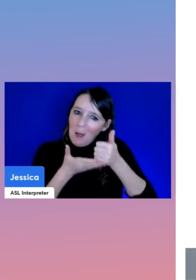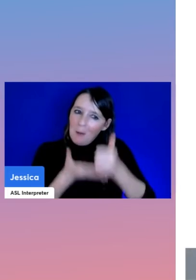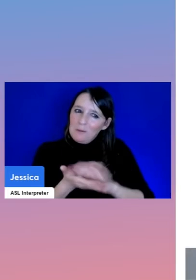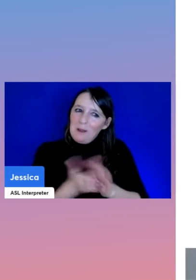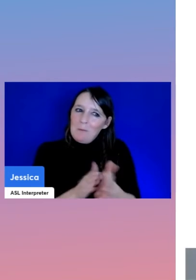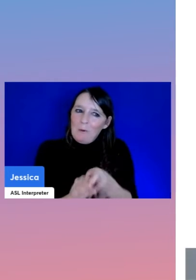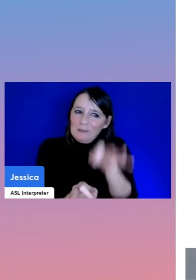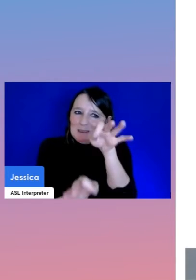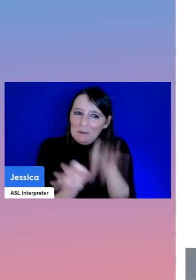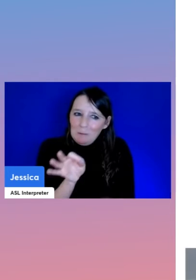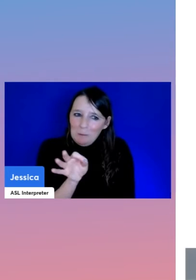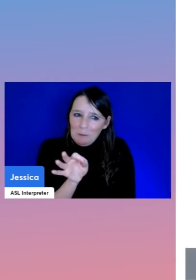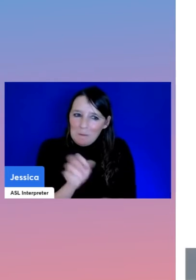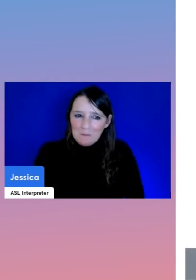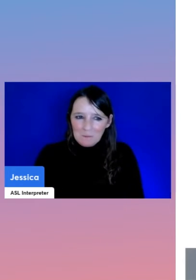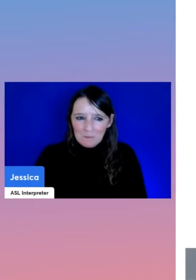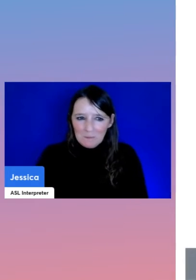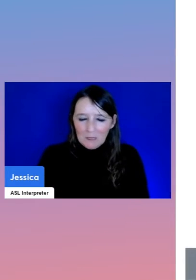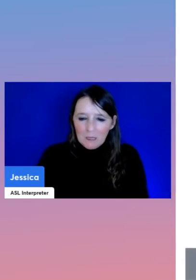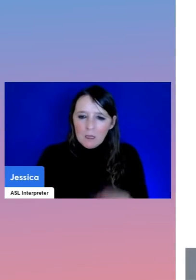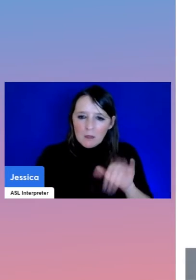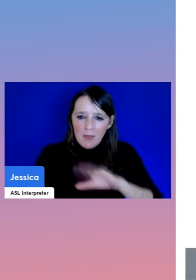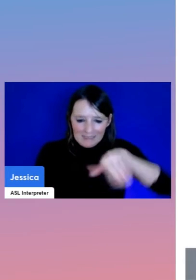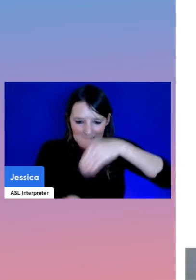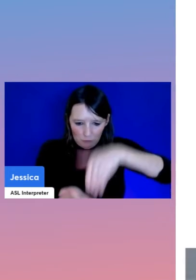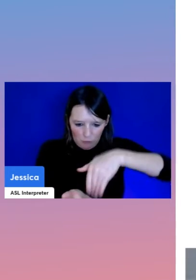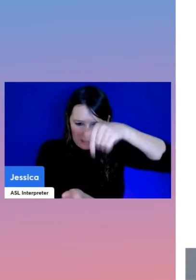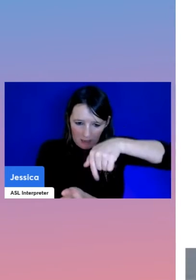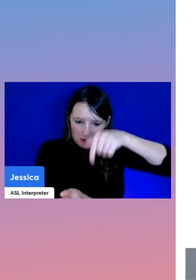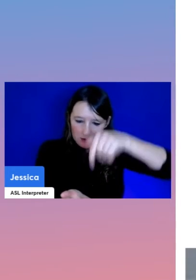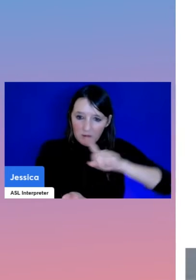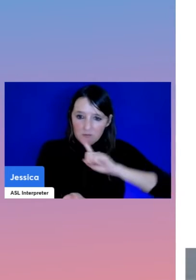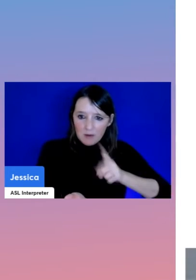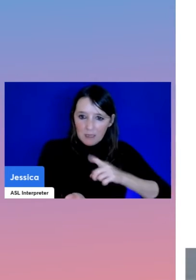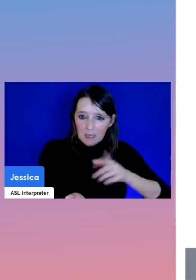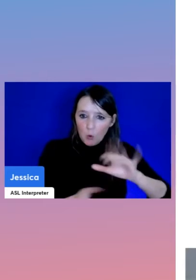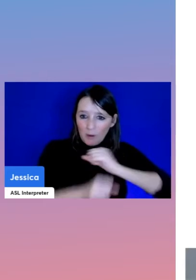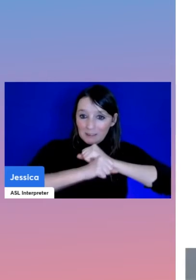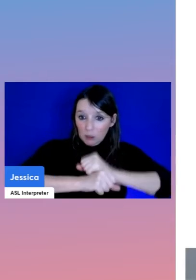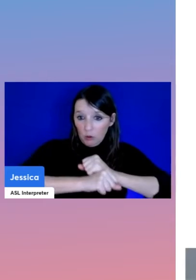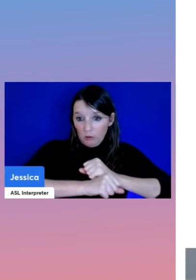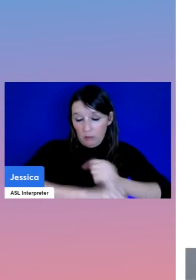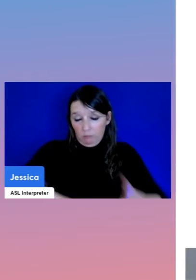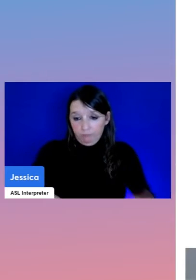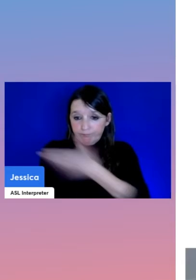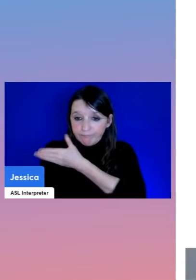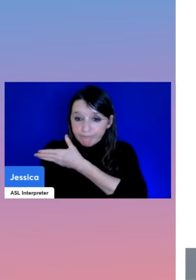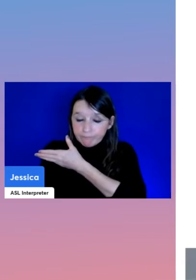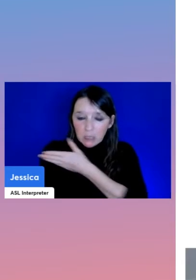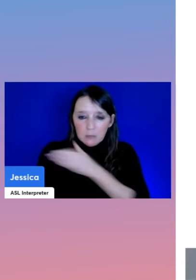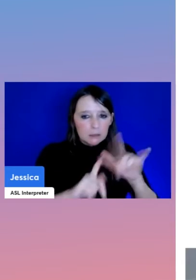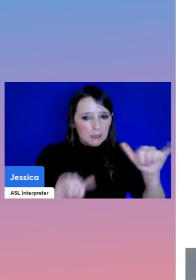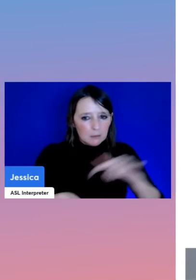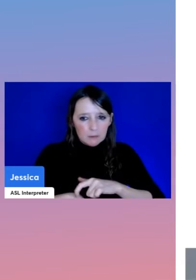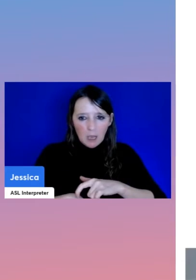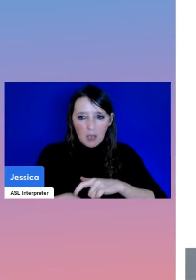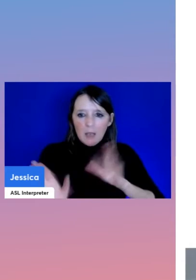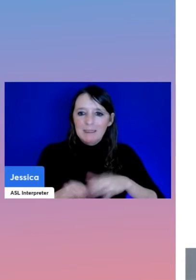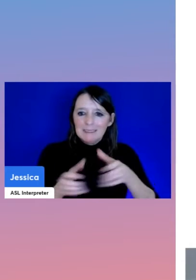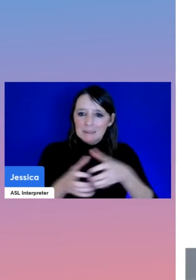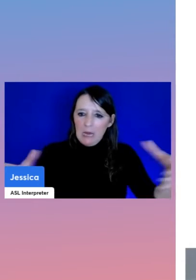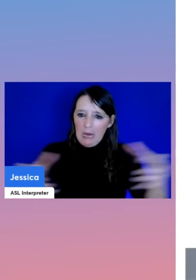This centralization not only enhances security oversight, but also significantly scales